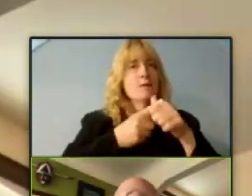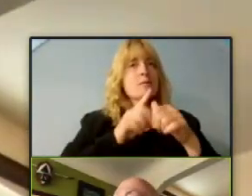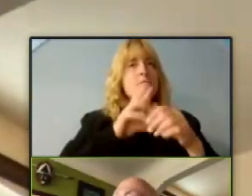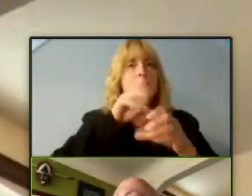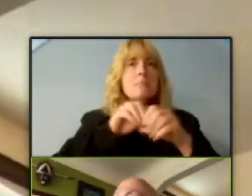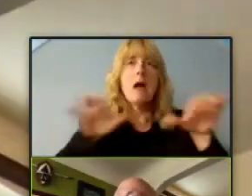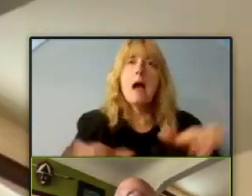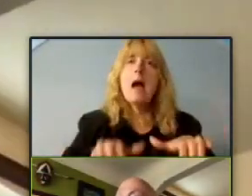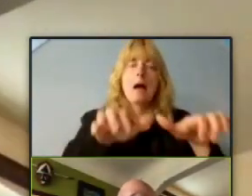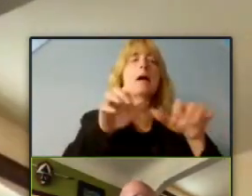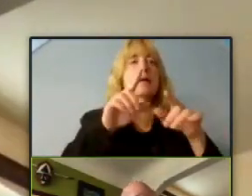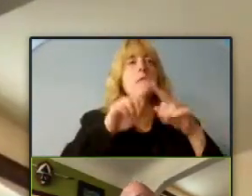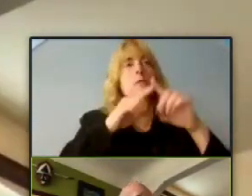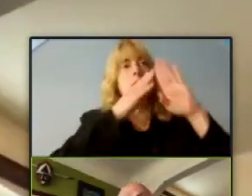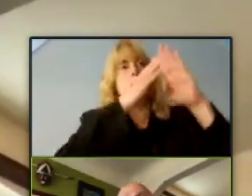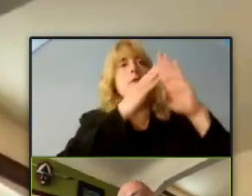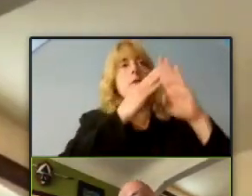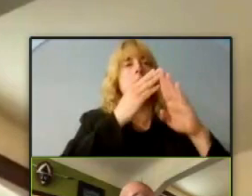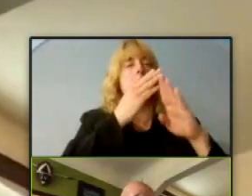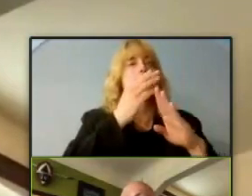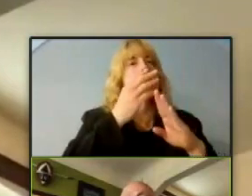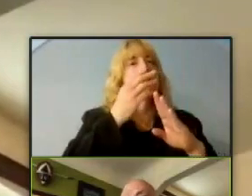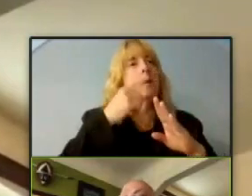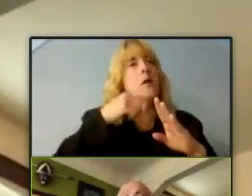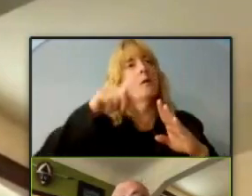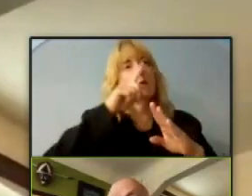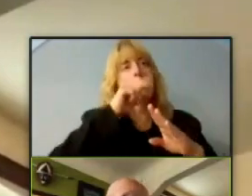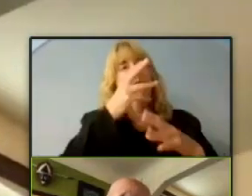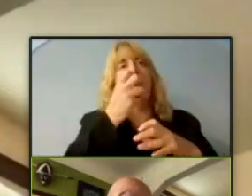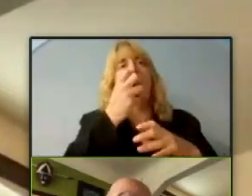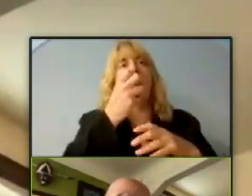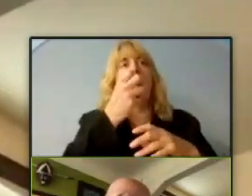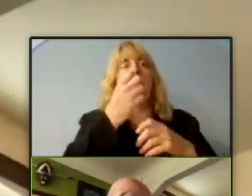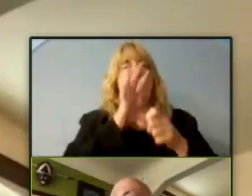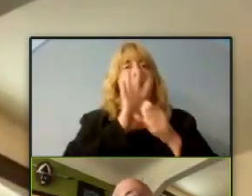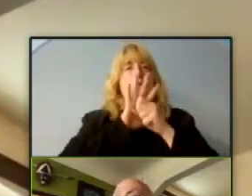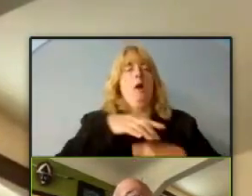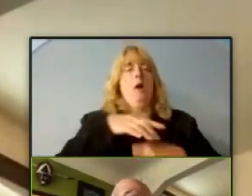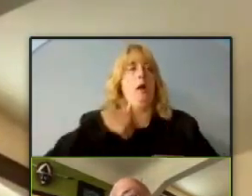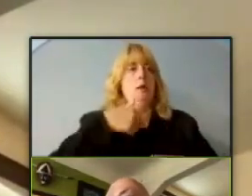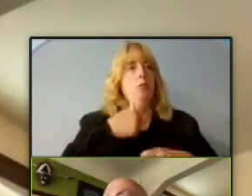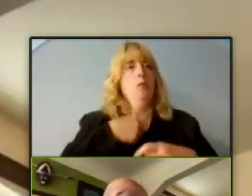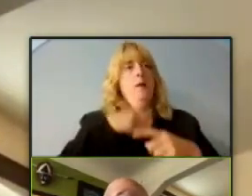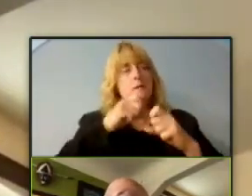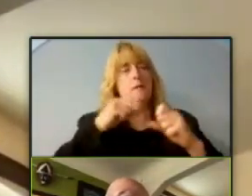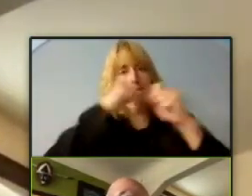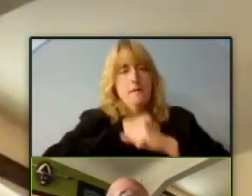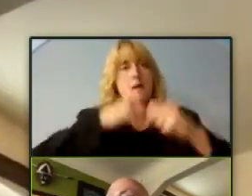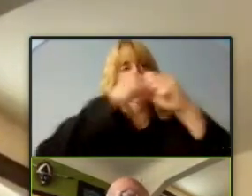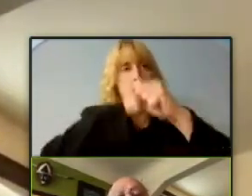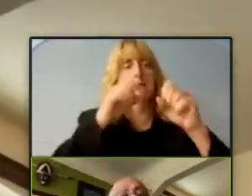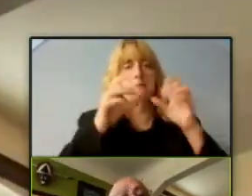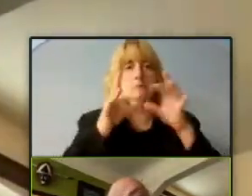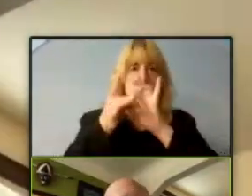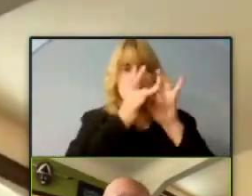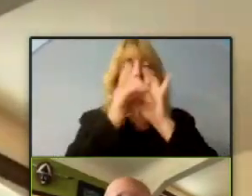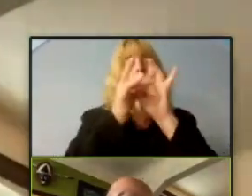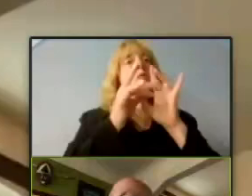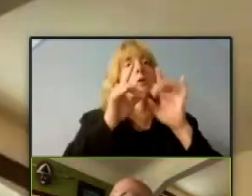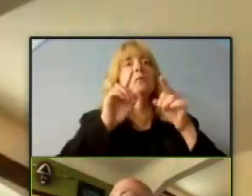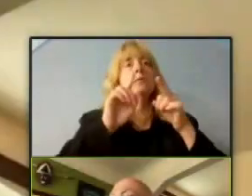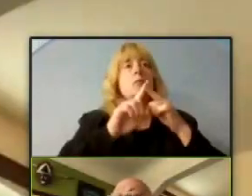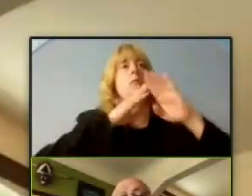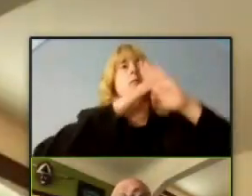attempt to divide and conquer us. Thus, we have to educate ourselves and others in order to organize for effective